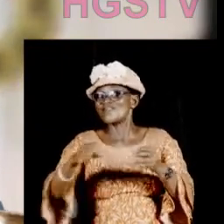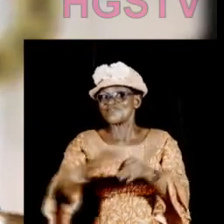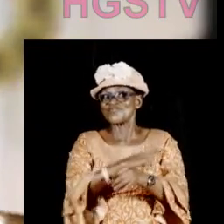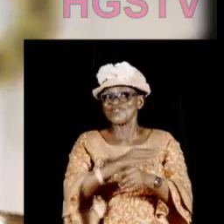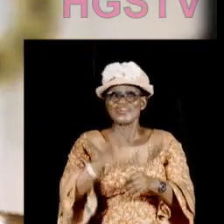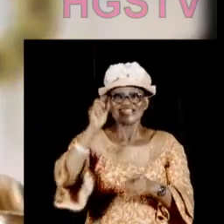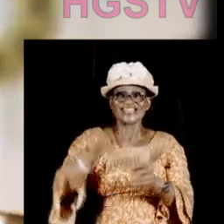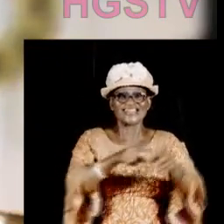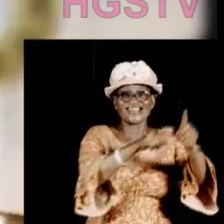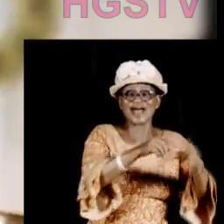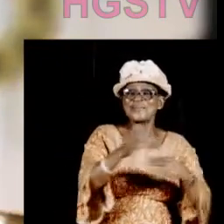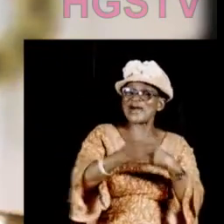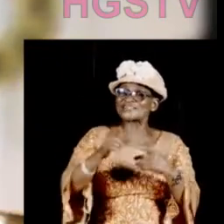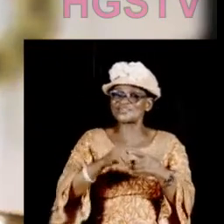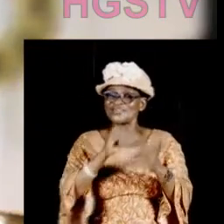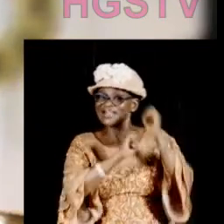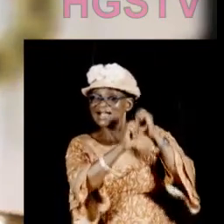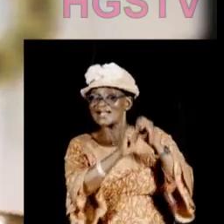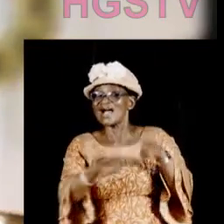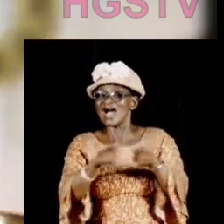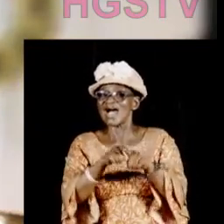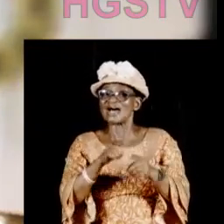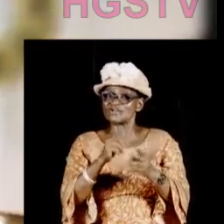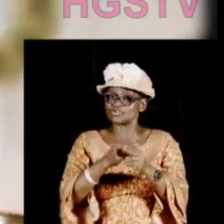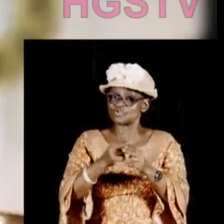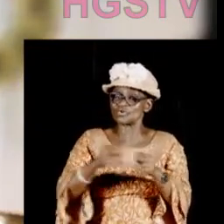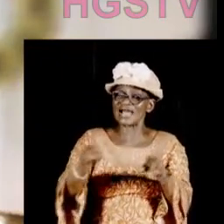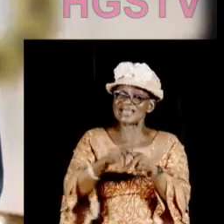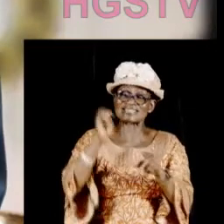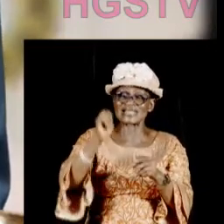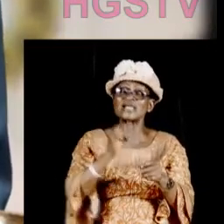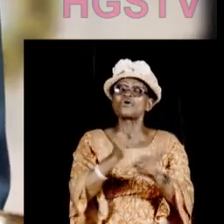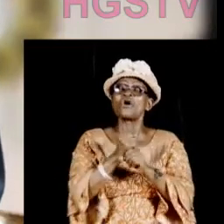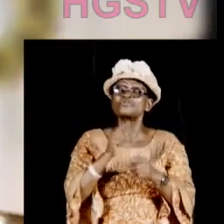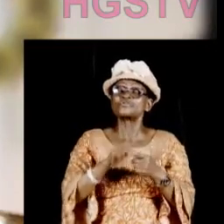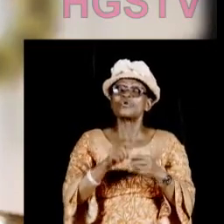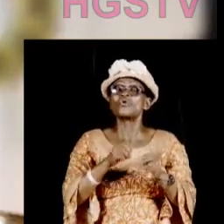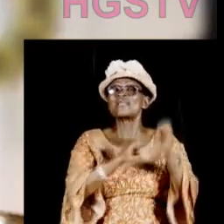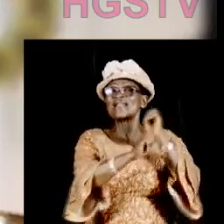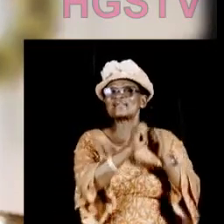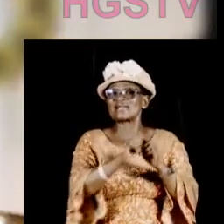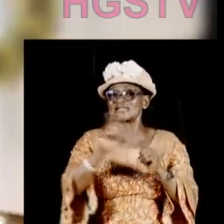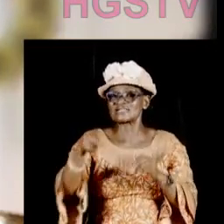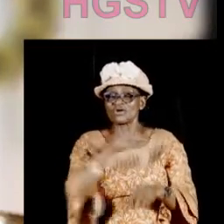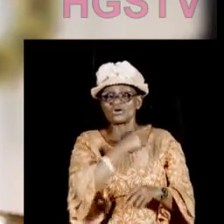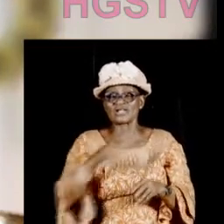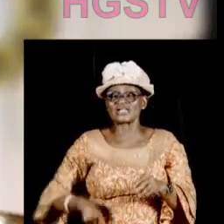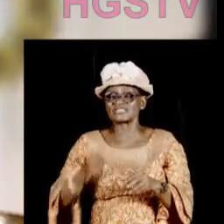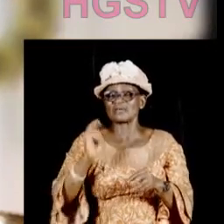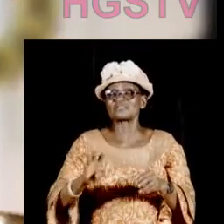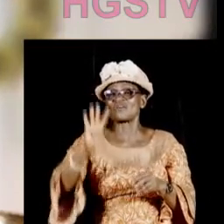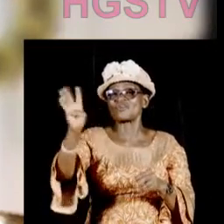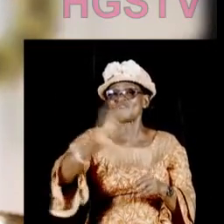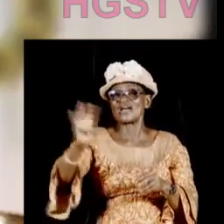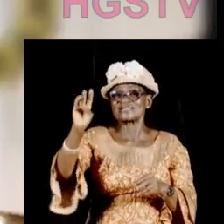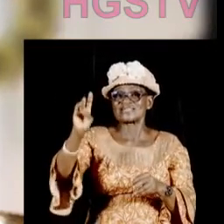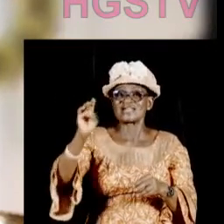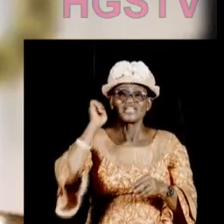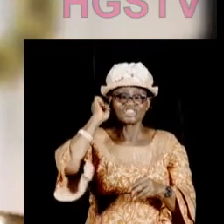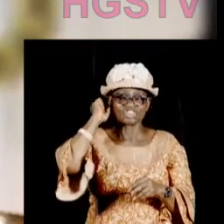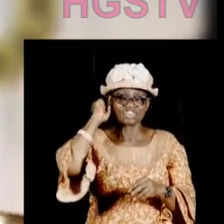Elisha. As soon as she got to Elisha, in 2 Kings chapter 4, verse 7, 2 Kings 4, 7, then she